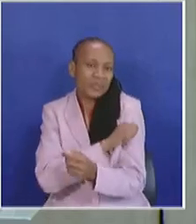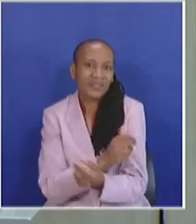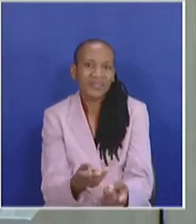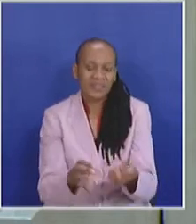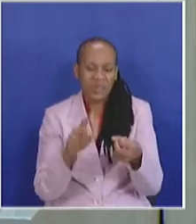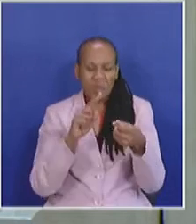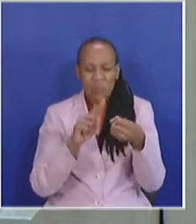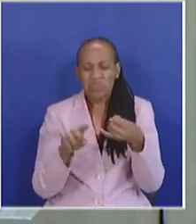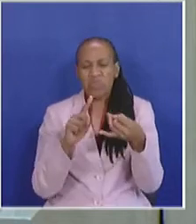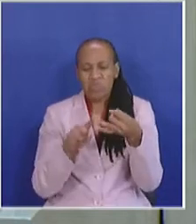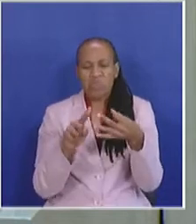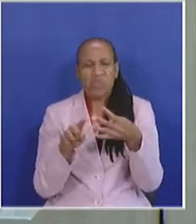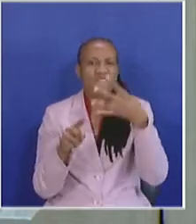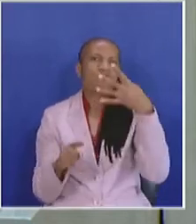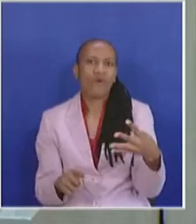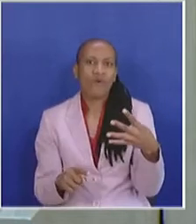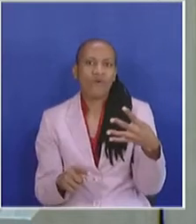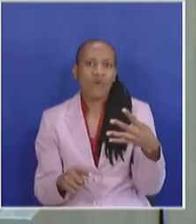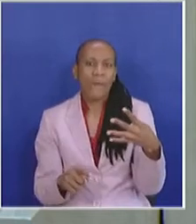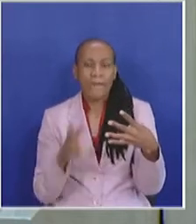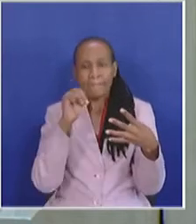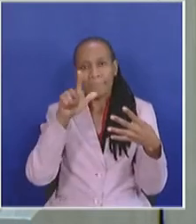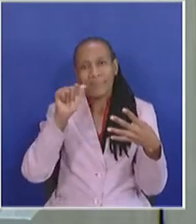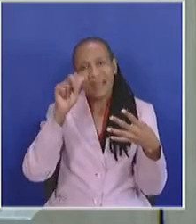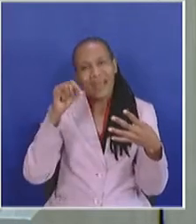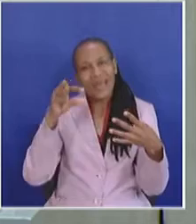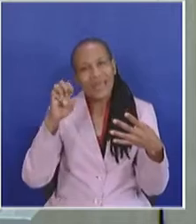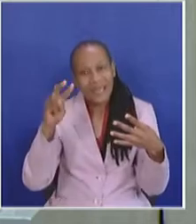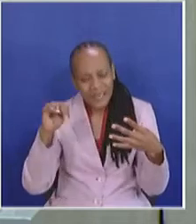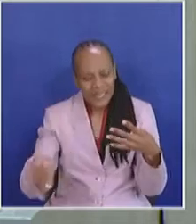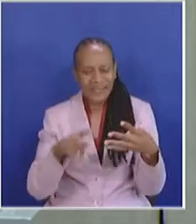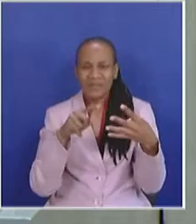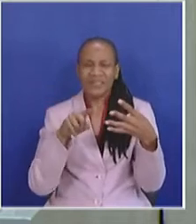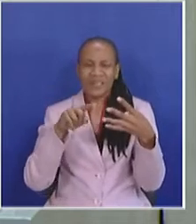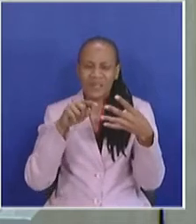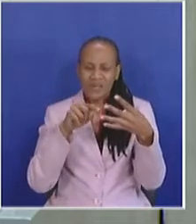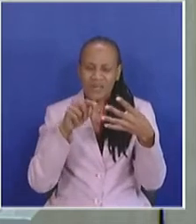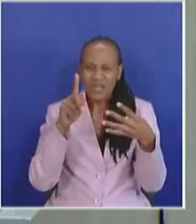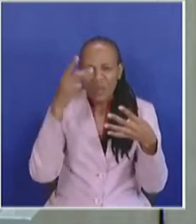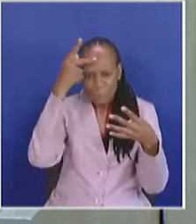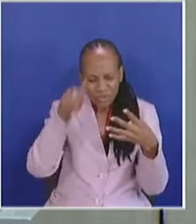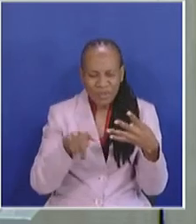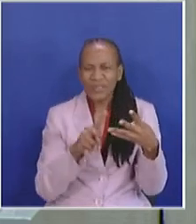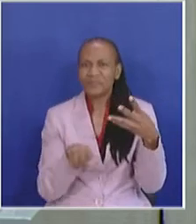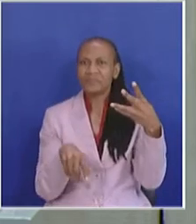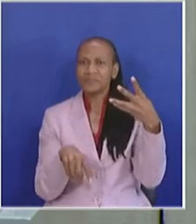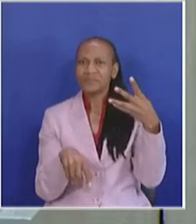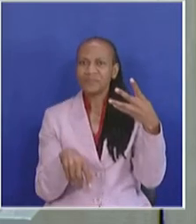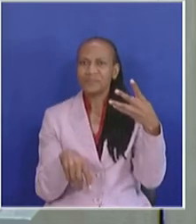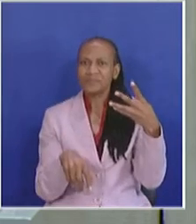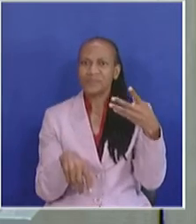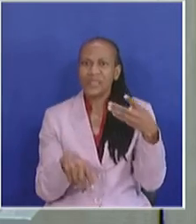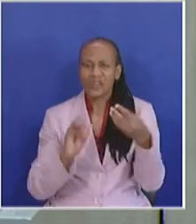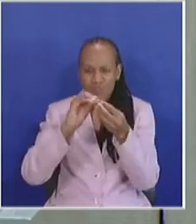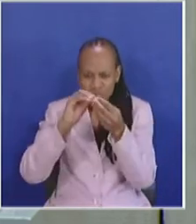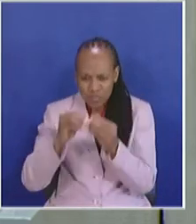Mohorane Hospital in Vosloorus and Begimlangeni Hospital in Jablane, and the 2 other hospitals in the Tshwane area. We have upgraded and